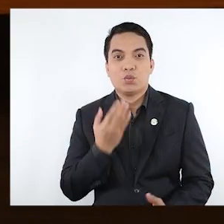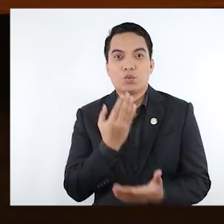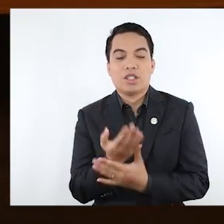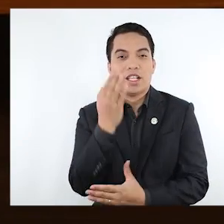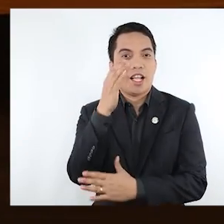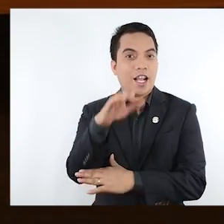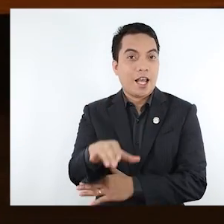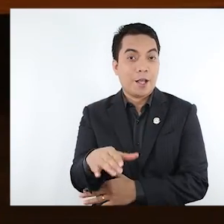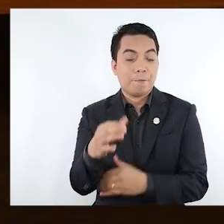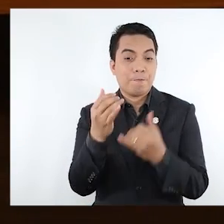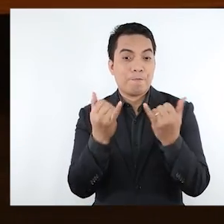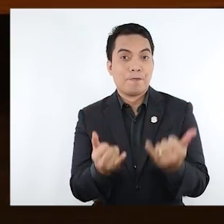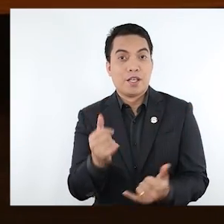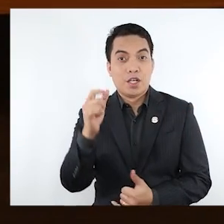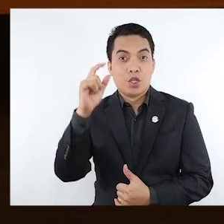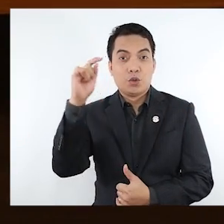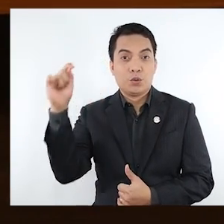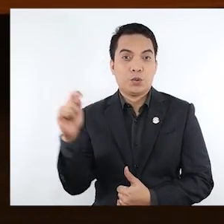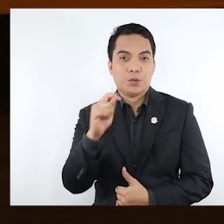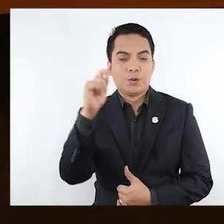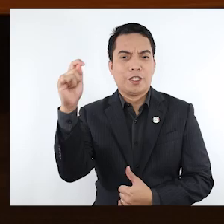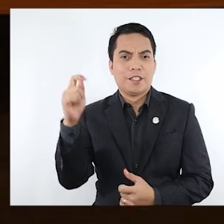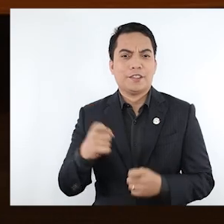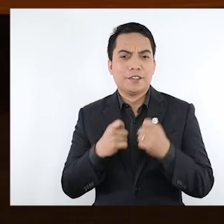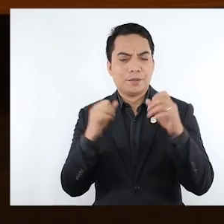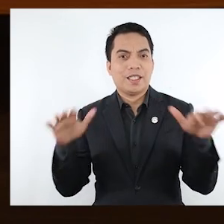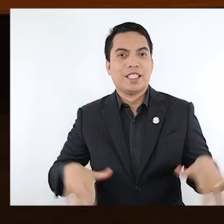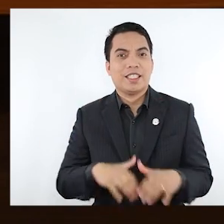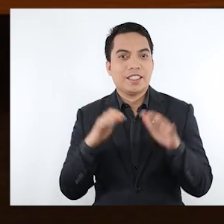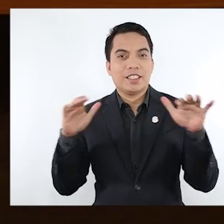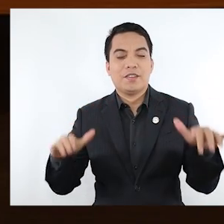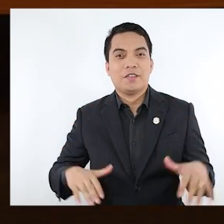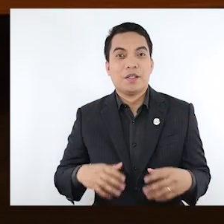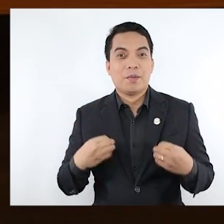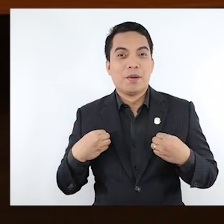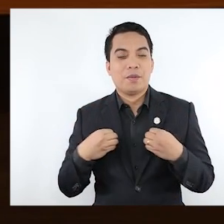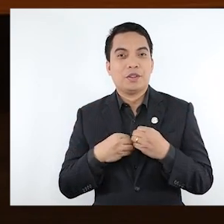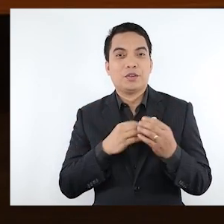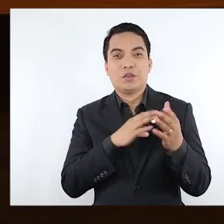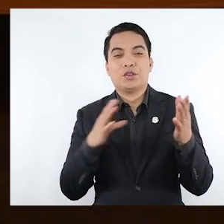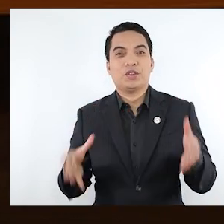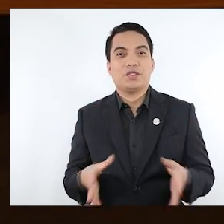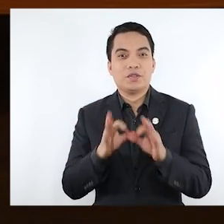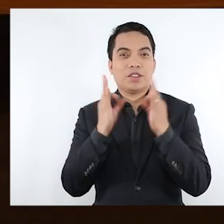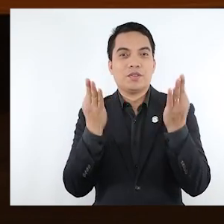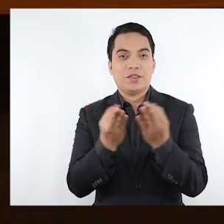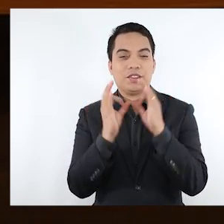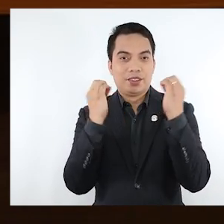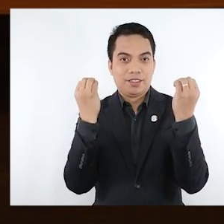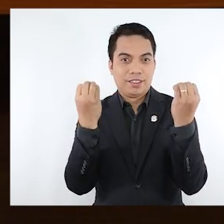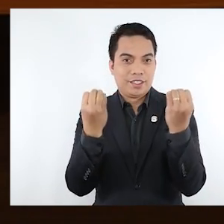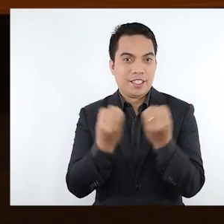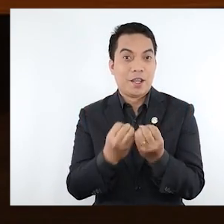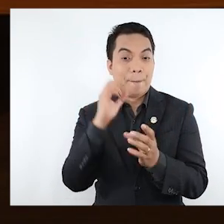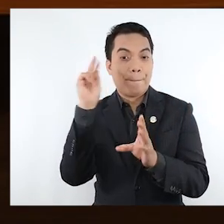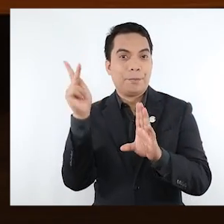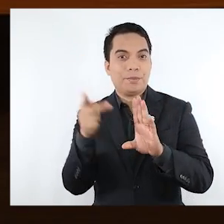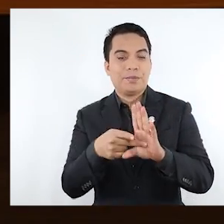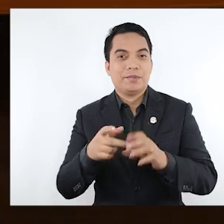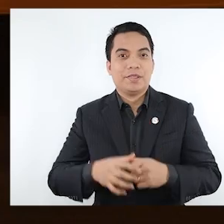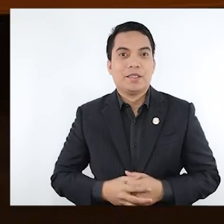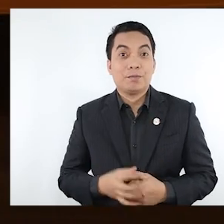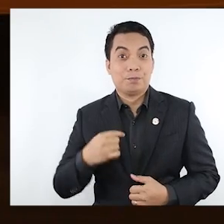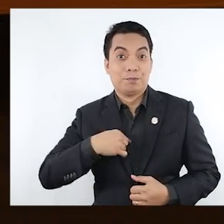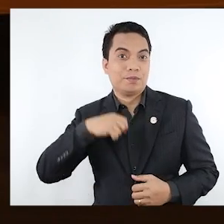Good afternoon. This Tuesday will give you the activities that members of the Christian family organizations participated